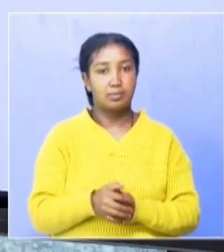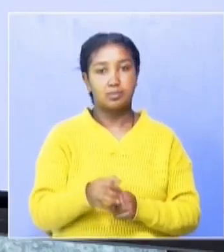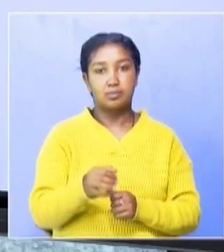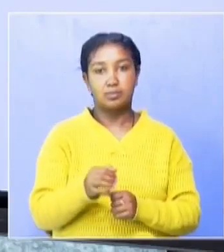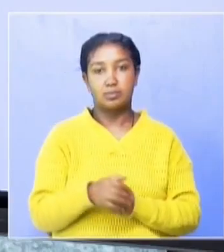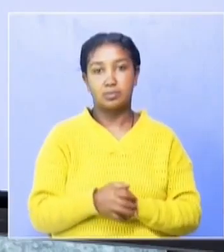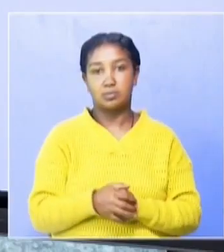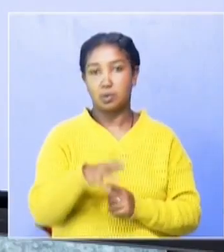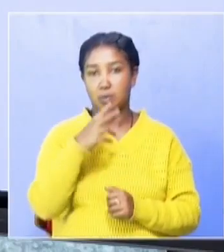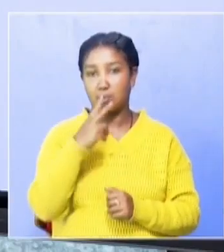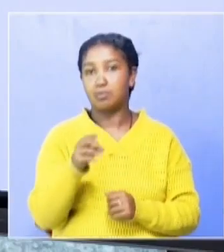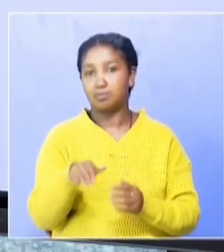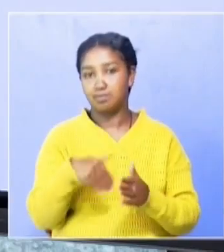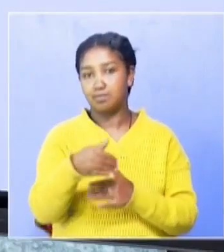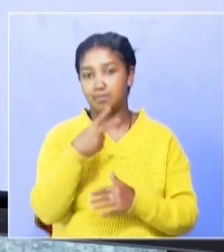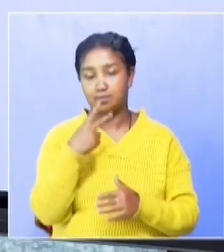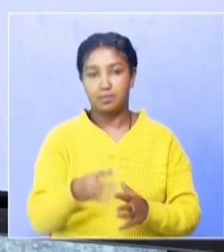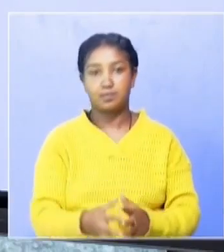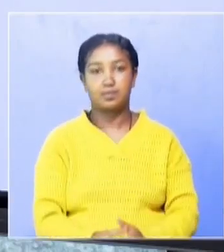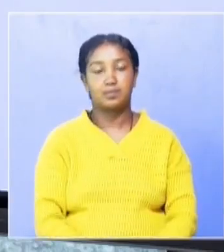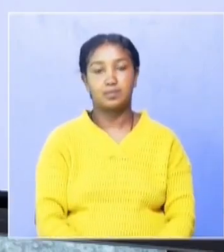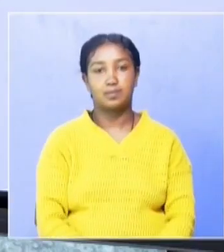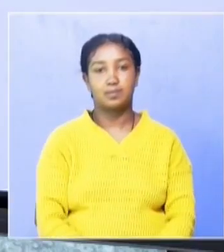So, let's go to the next example.